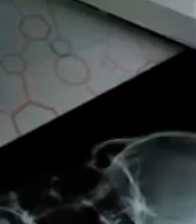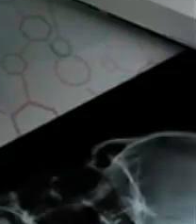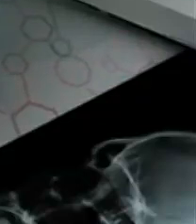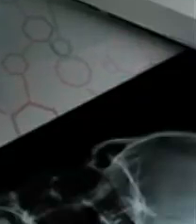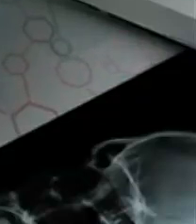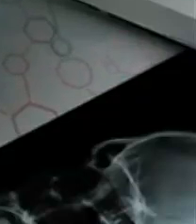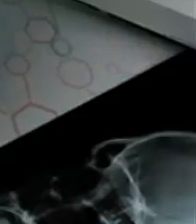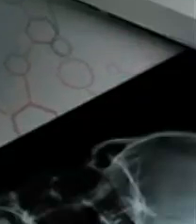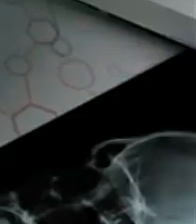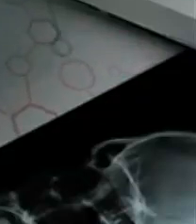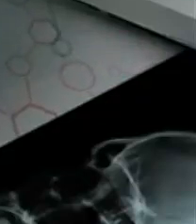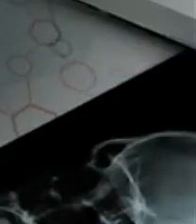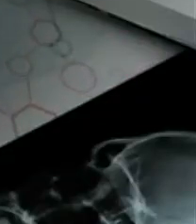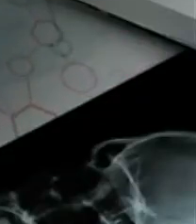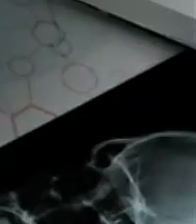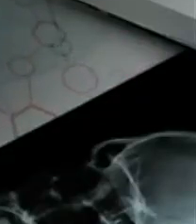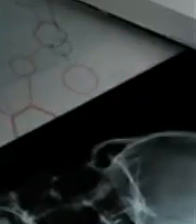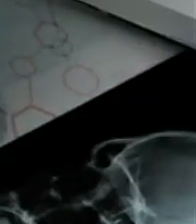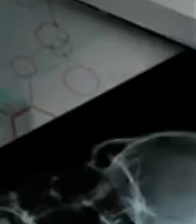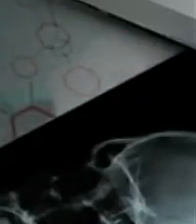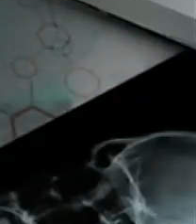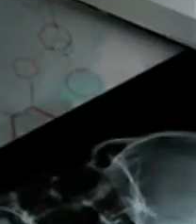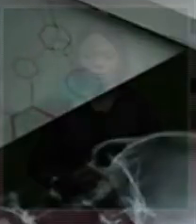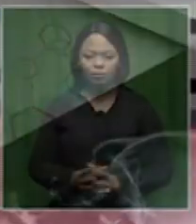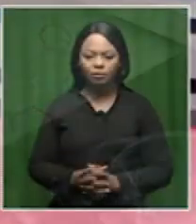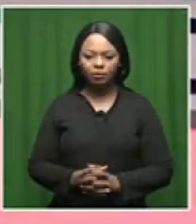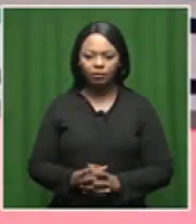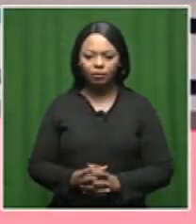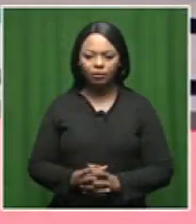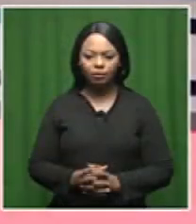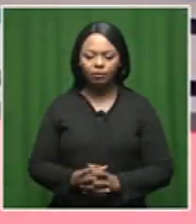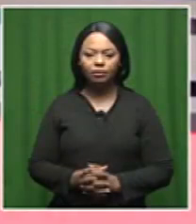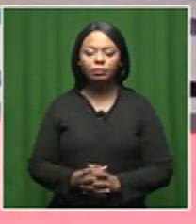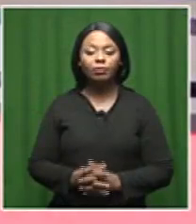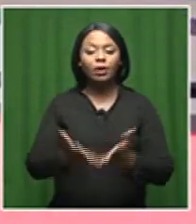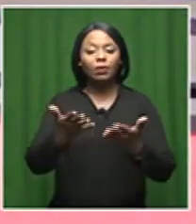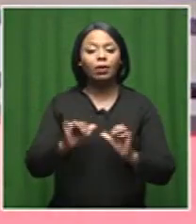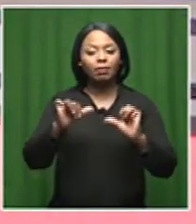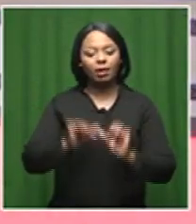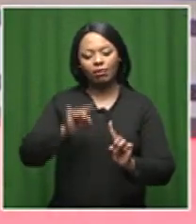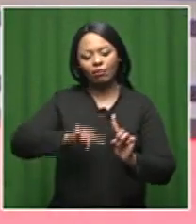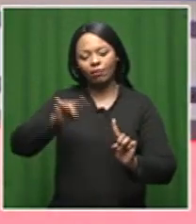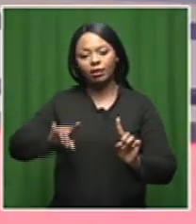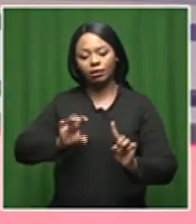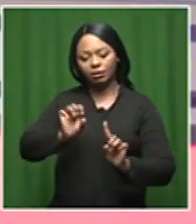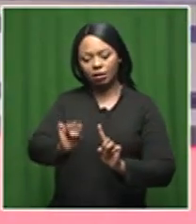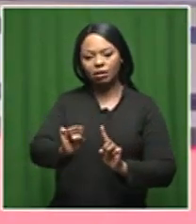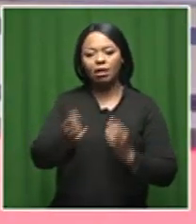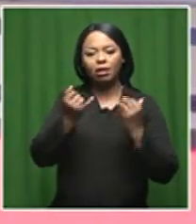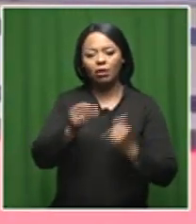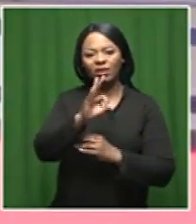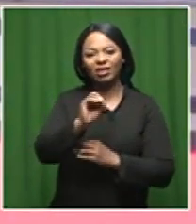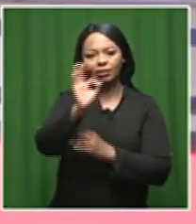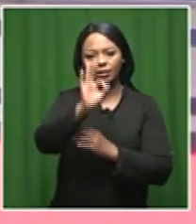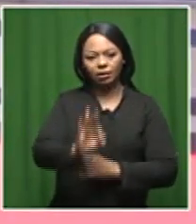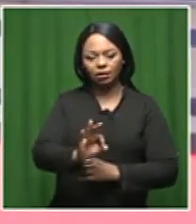Welcome welcome back to Vital Signs. Now, there are around a